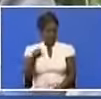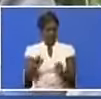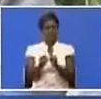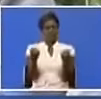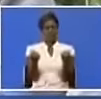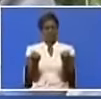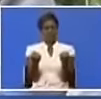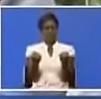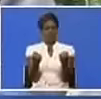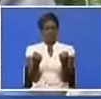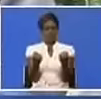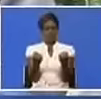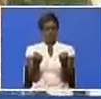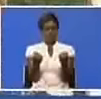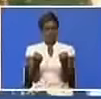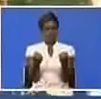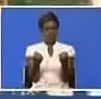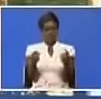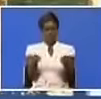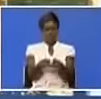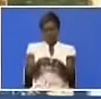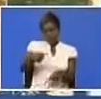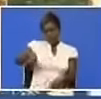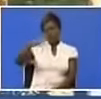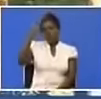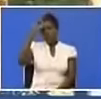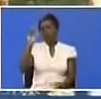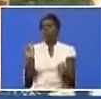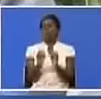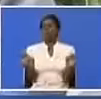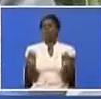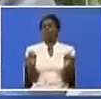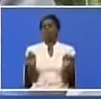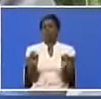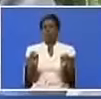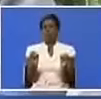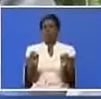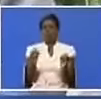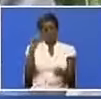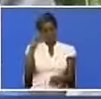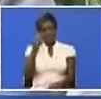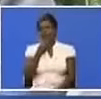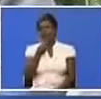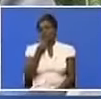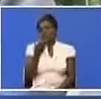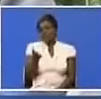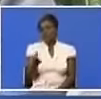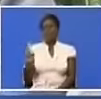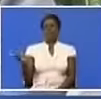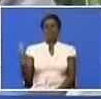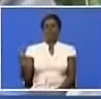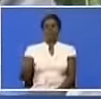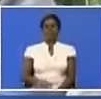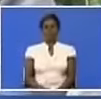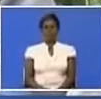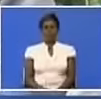Mpaka leo hiyo watu wakafika tu. Hata sisi singejua. Amesema tu mzee ameenda.